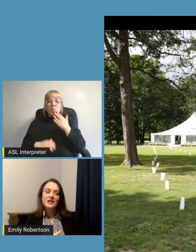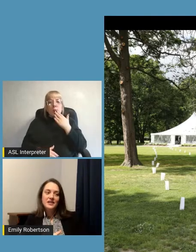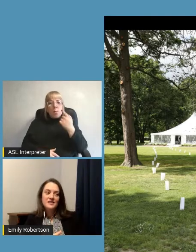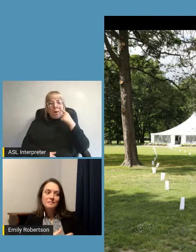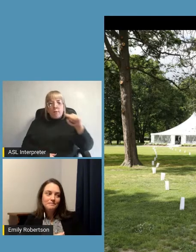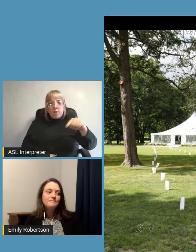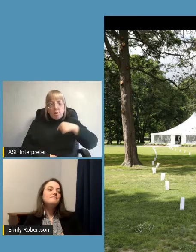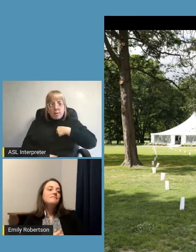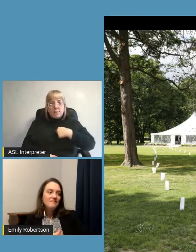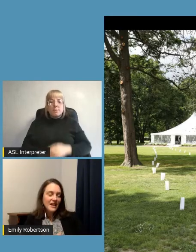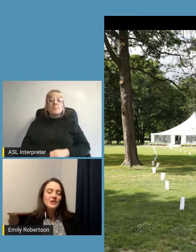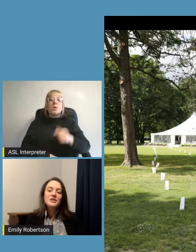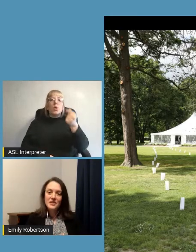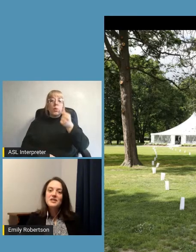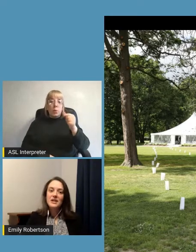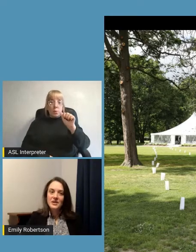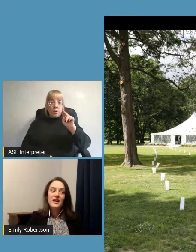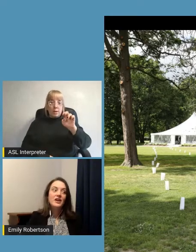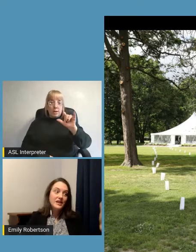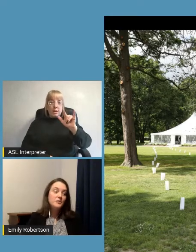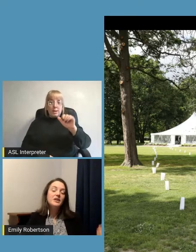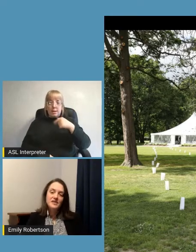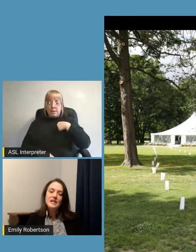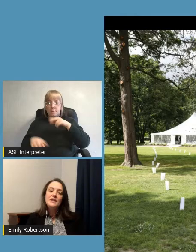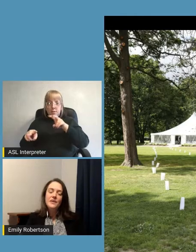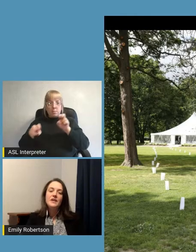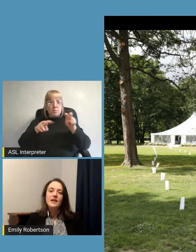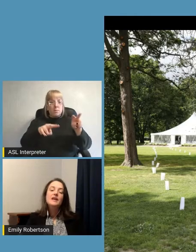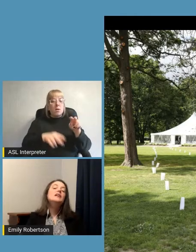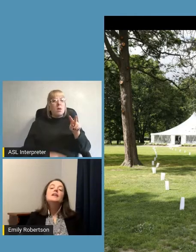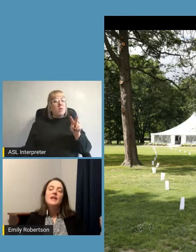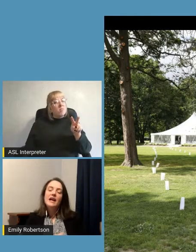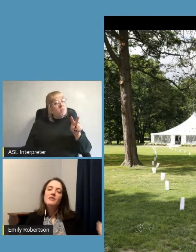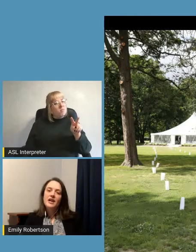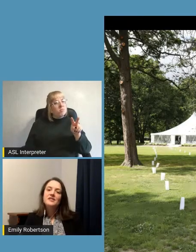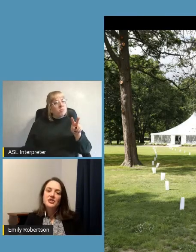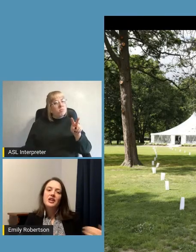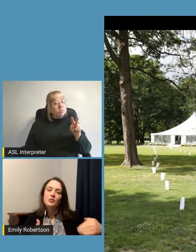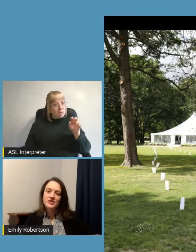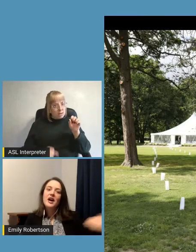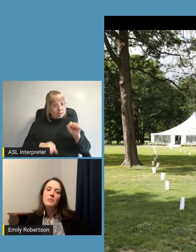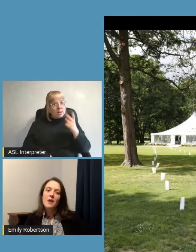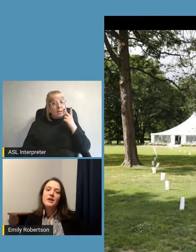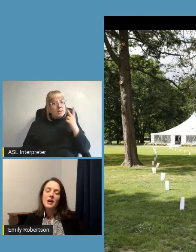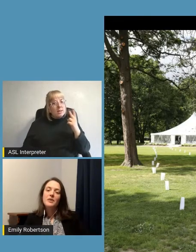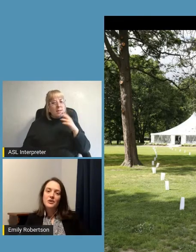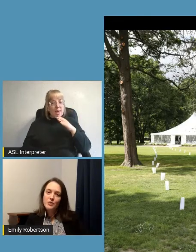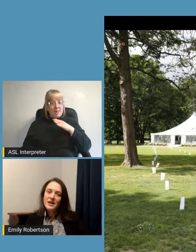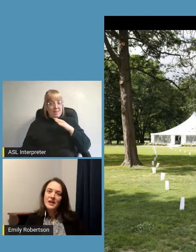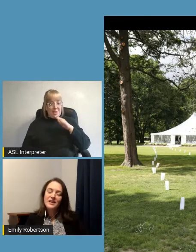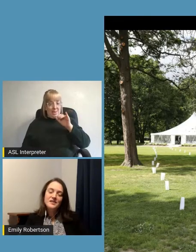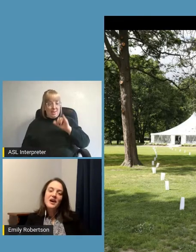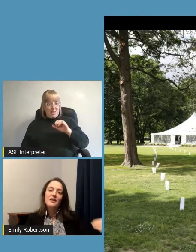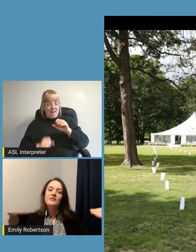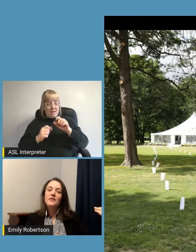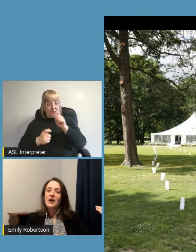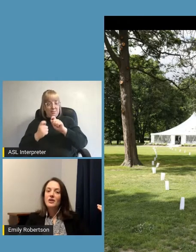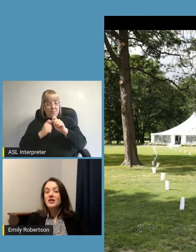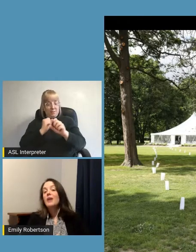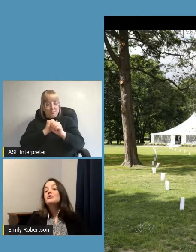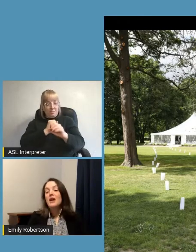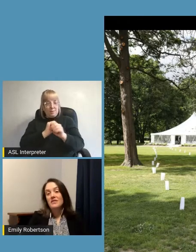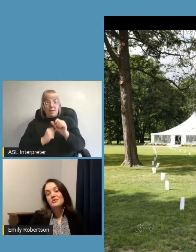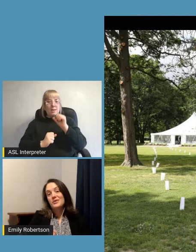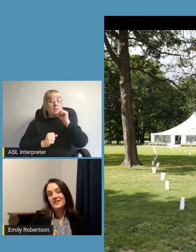Google Analytics and looked at the data there, and we could see that that advertising channel was not popping up in the rankings of